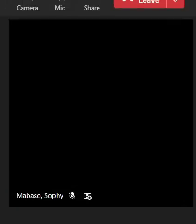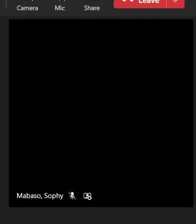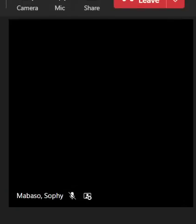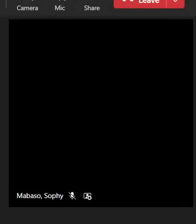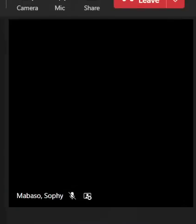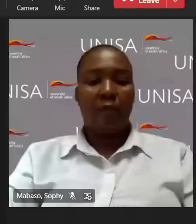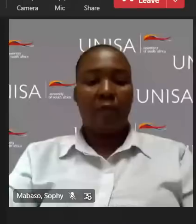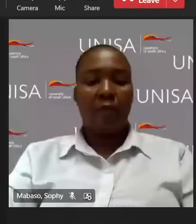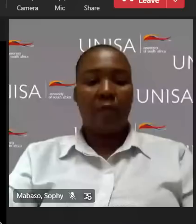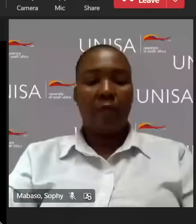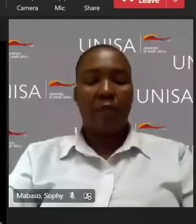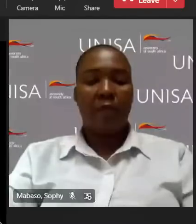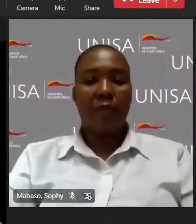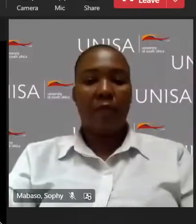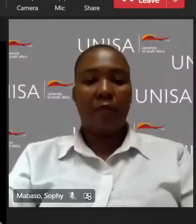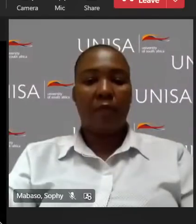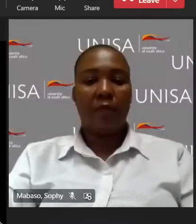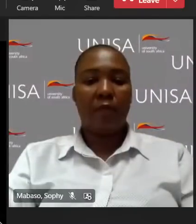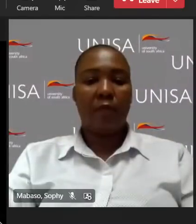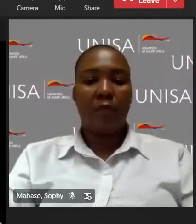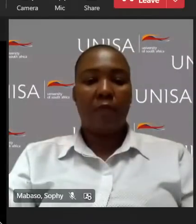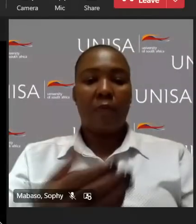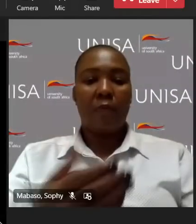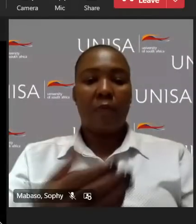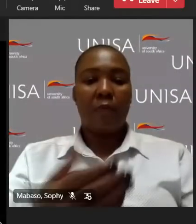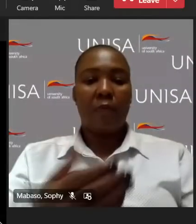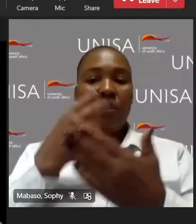Can you see my screen before I continue?